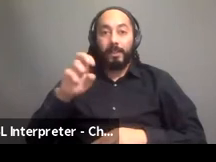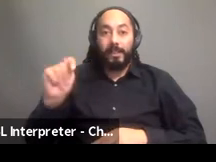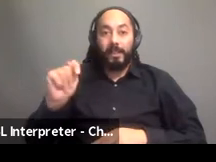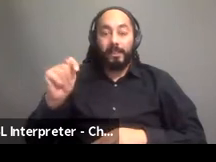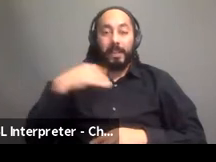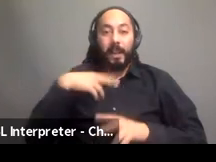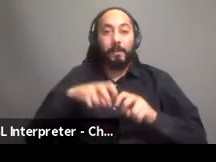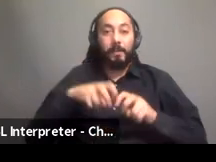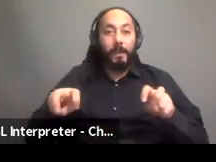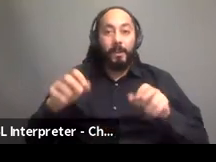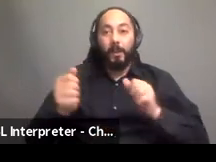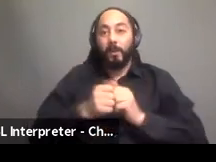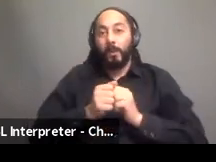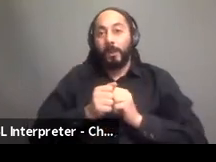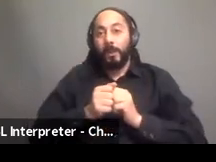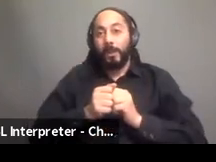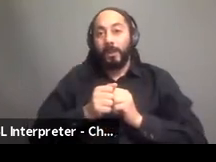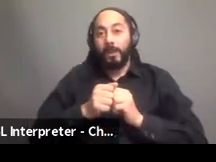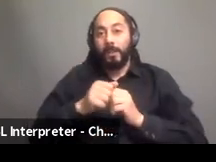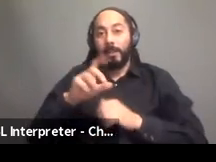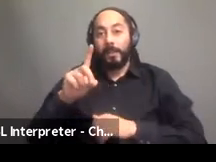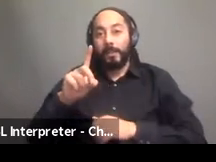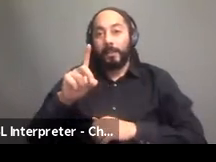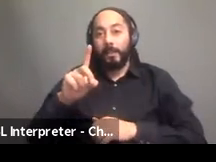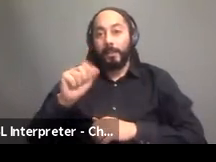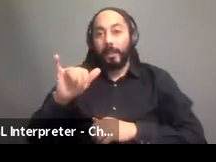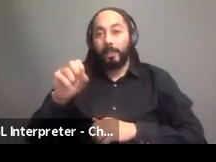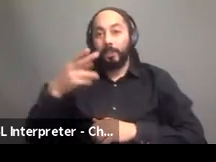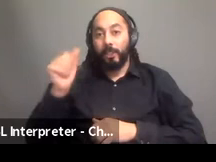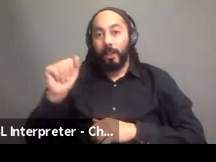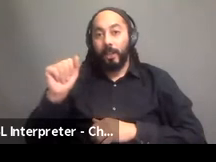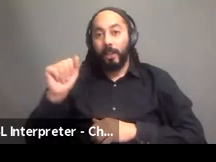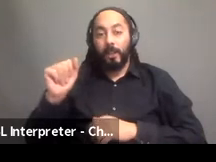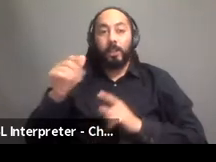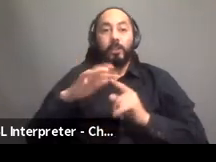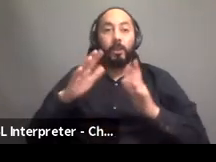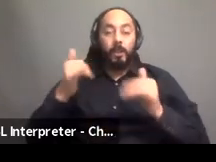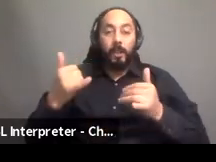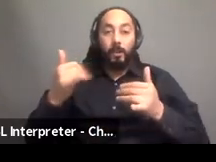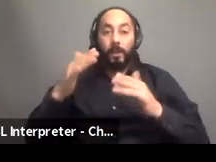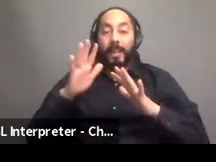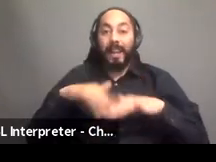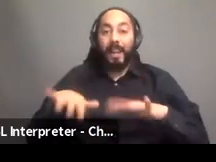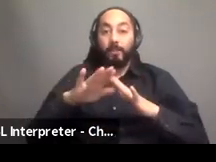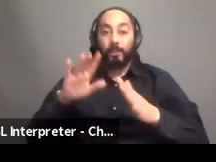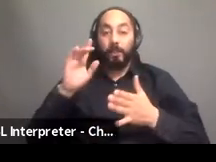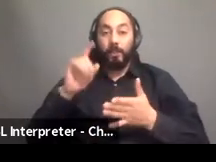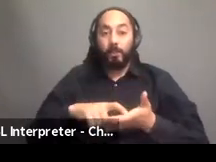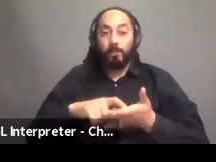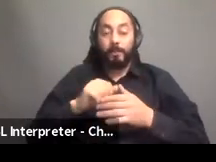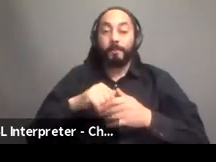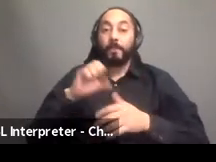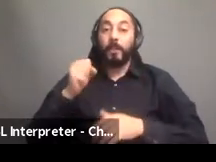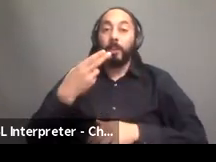along with Daisha. So I'm going to be now reading to you the language acknowledgement. So SHARE, the Continuing Education